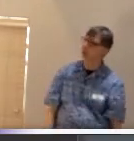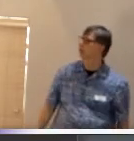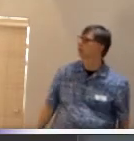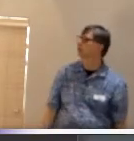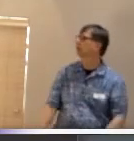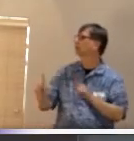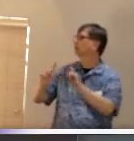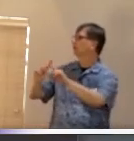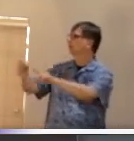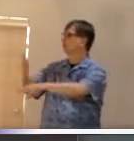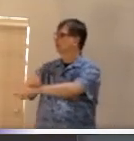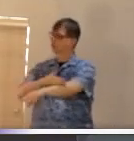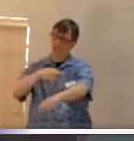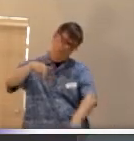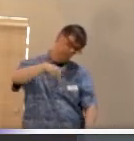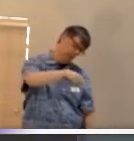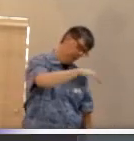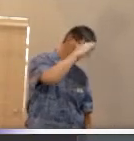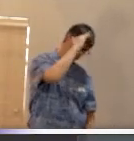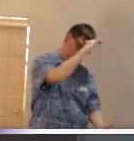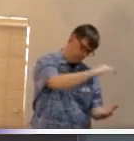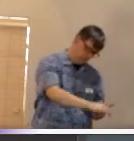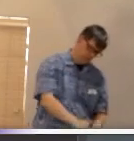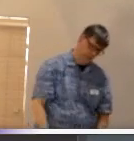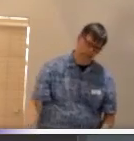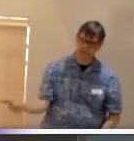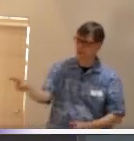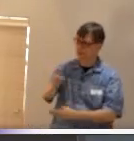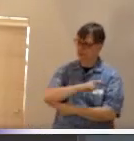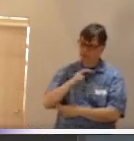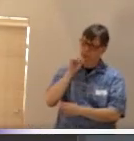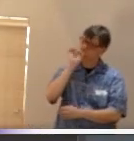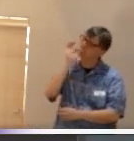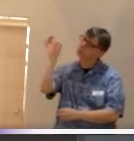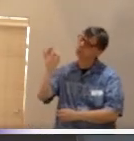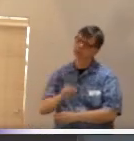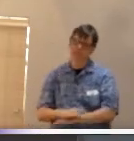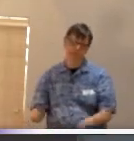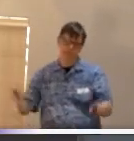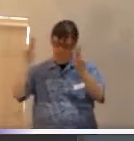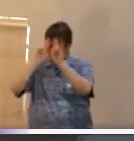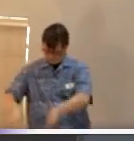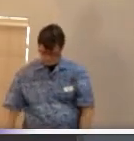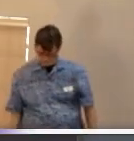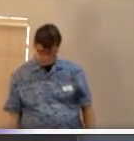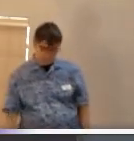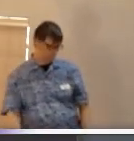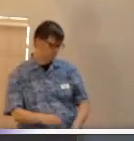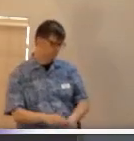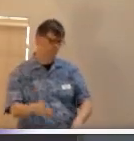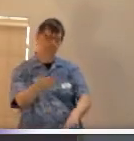vibrational pattern that is running that believes he needs the cigarette is no longer there. So the addiction is broken because the craving is